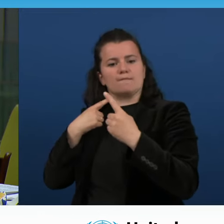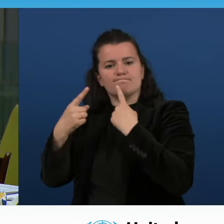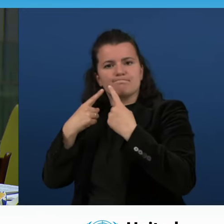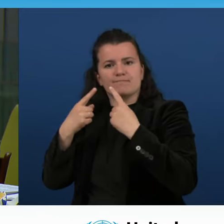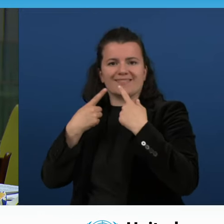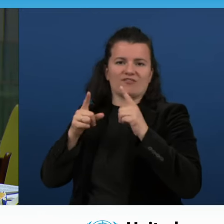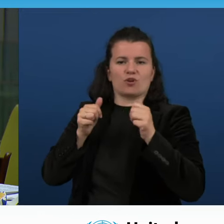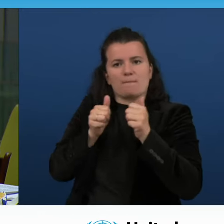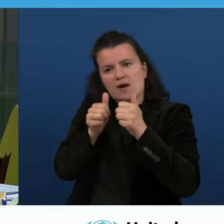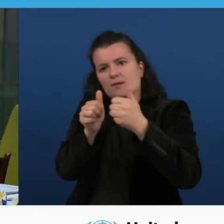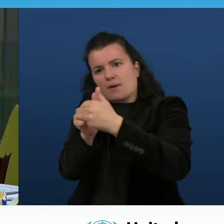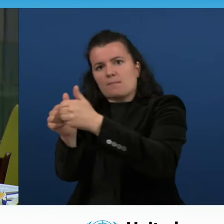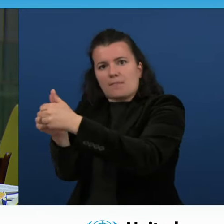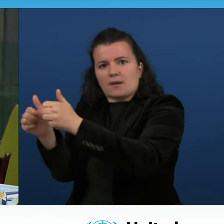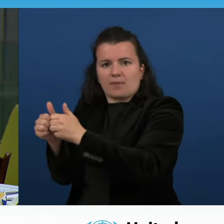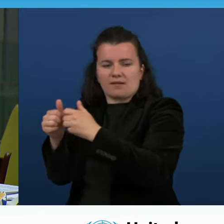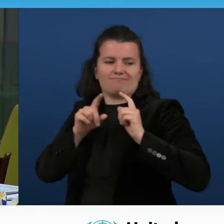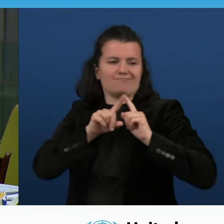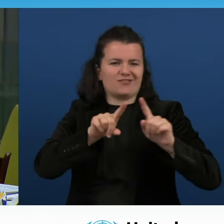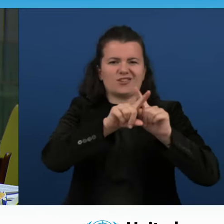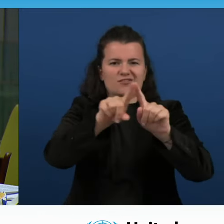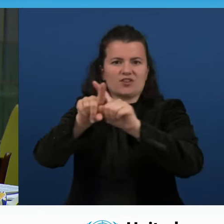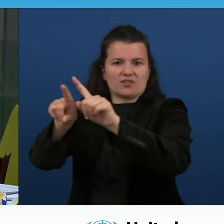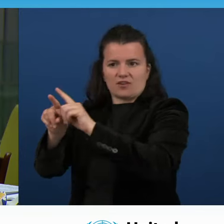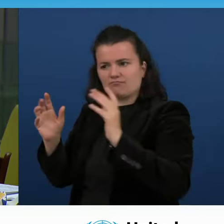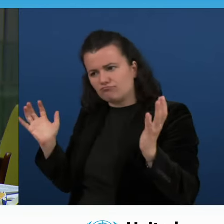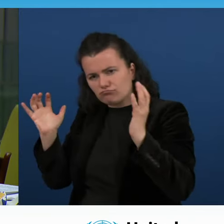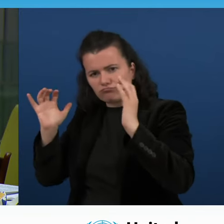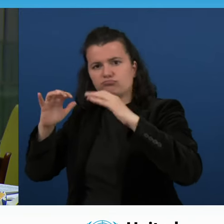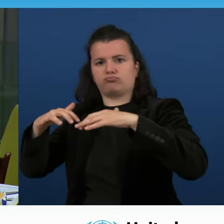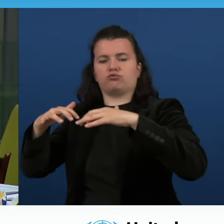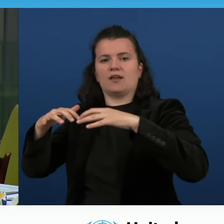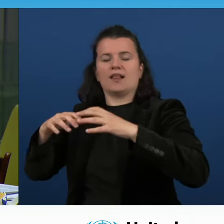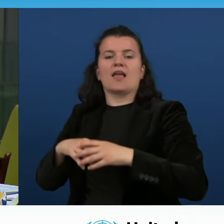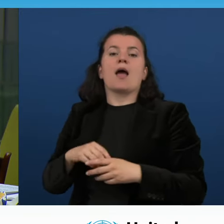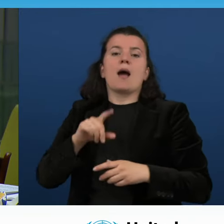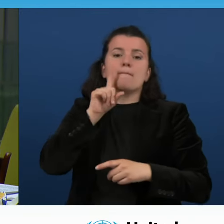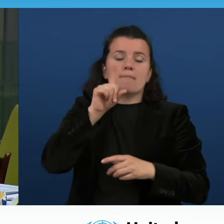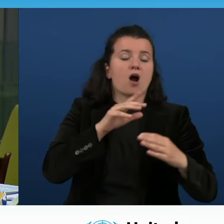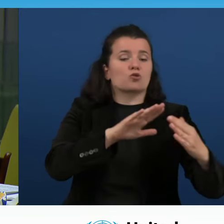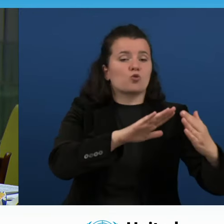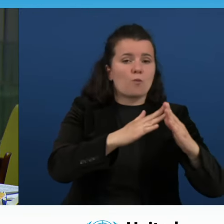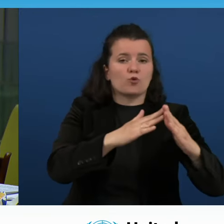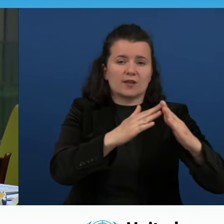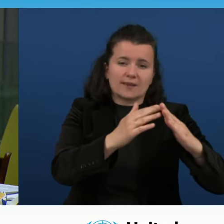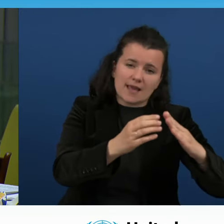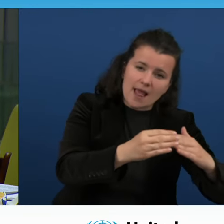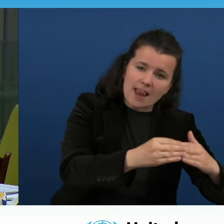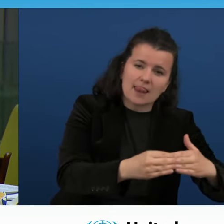it's engaging with stakeholders, especially with the community leaders and the community that you will